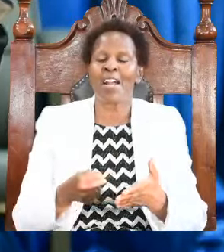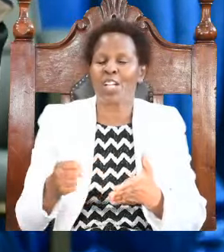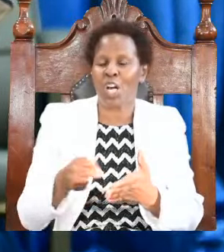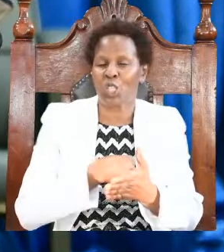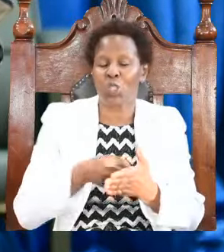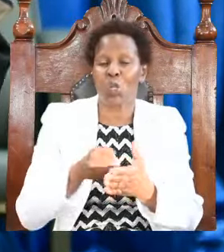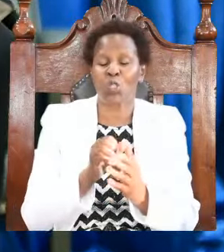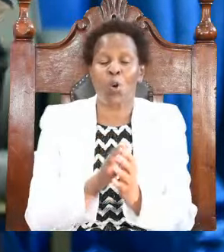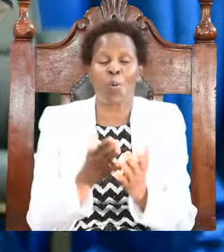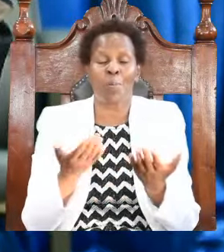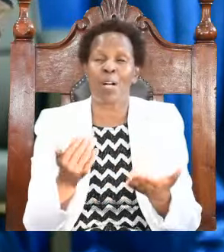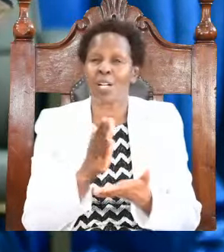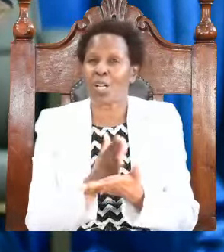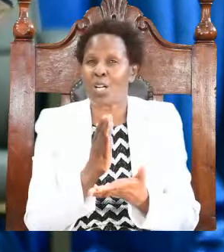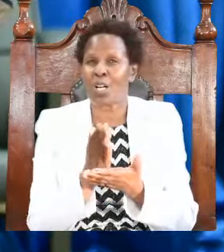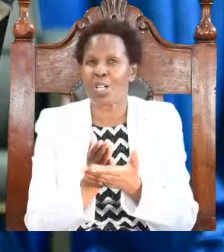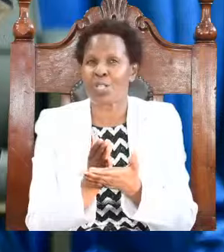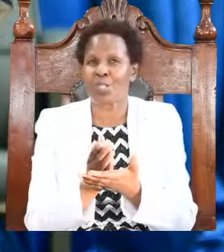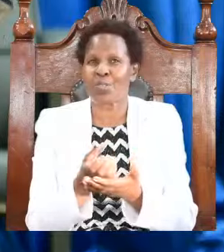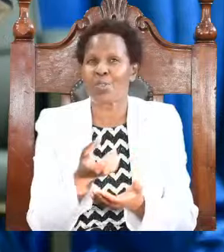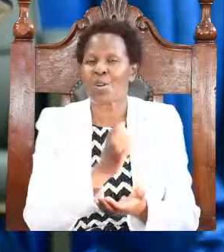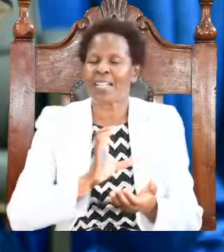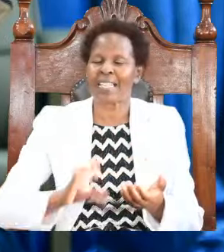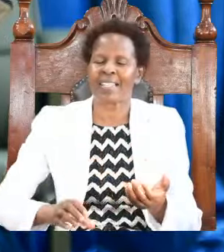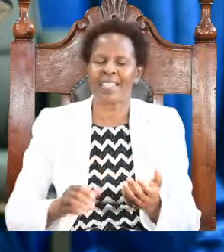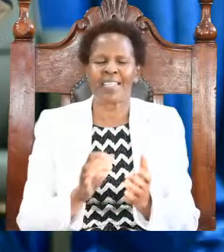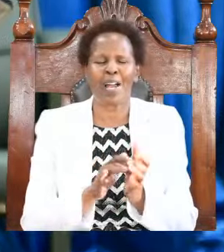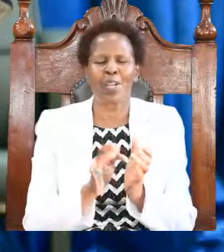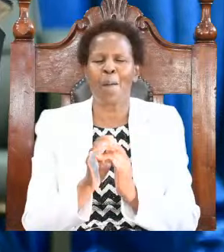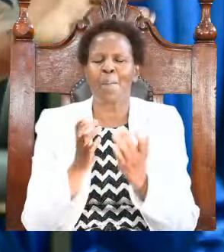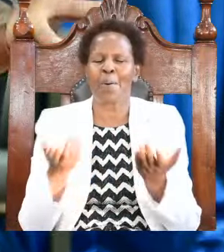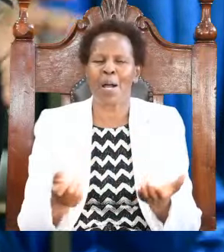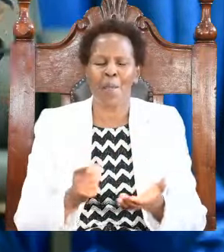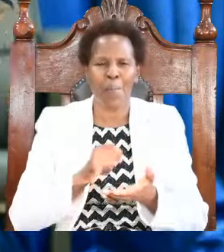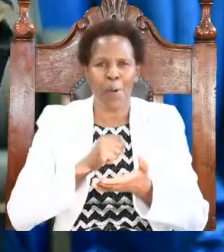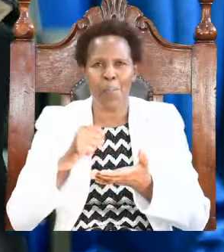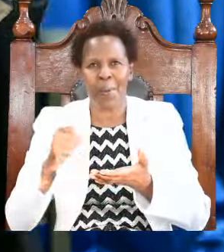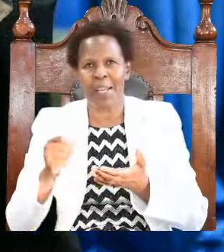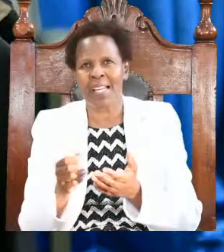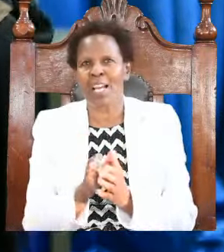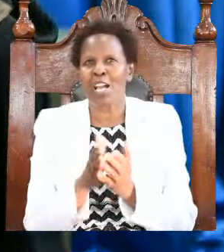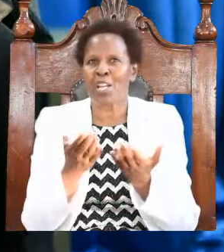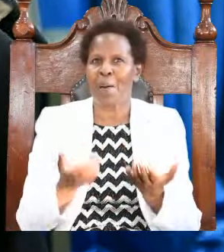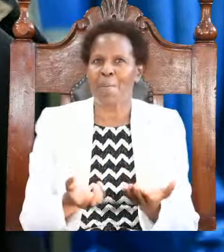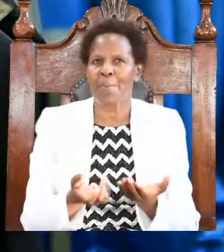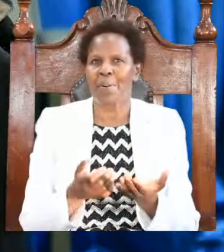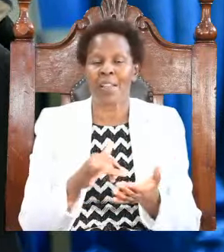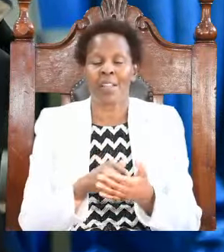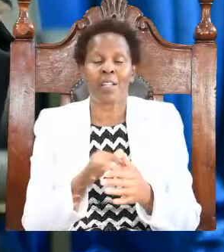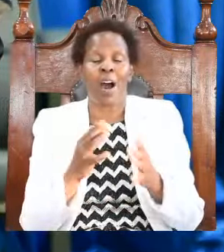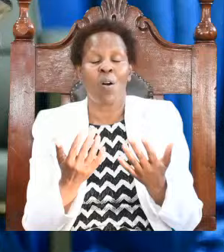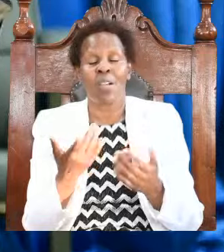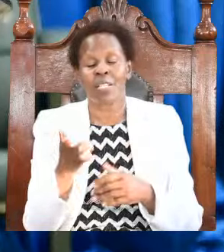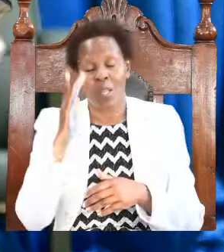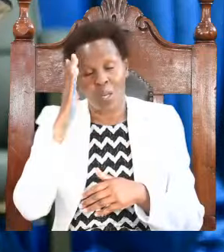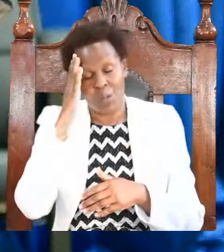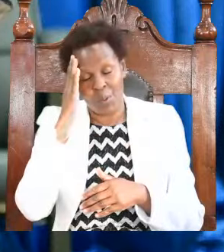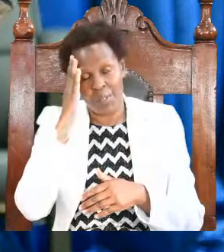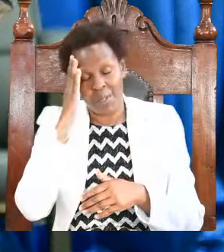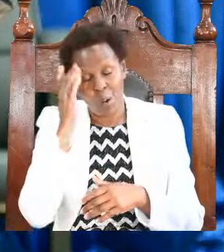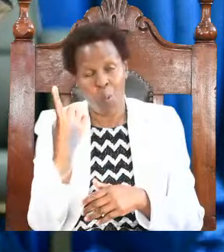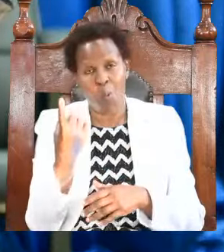true Presbyterian. Eh? Hymn book, Bible, notebook, pen. And so that's how he was known. And one